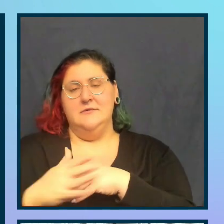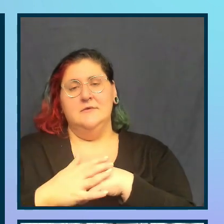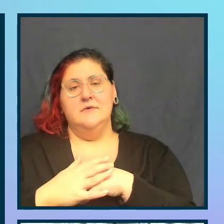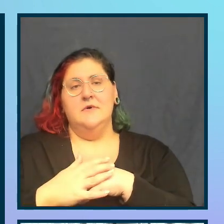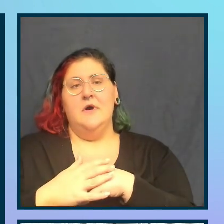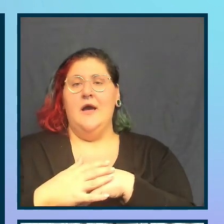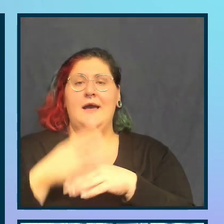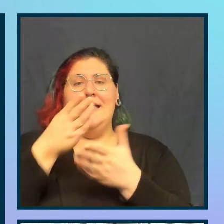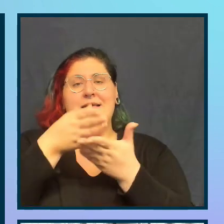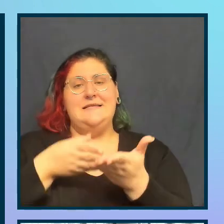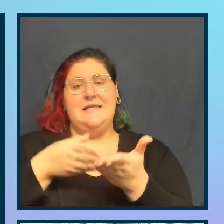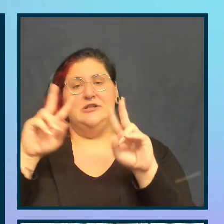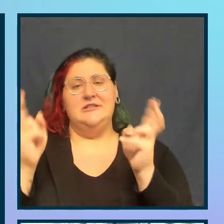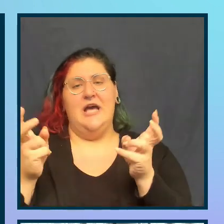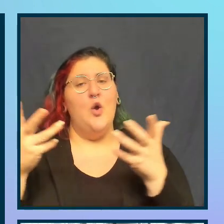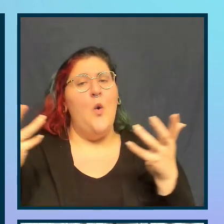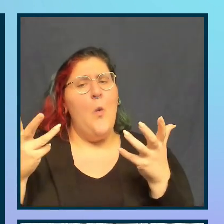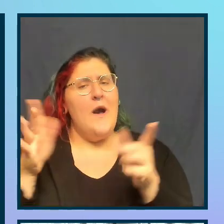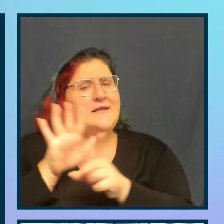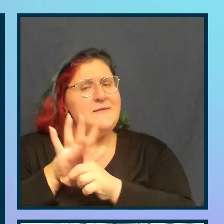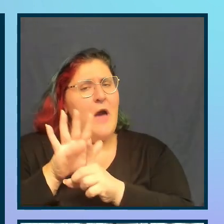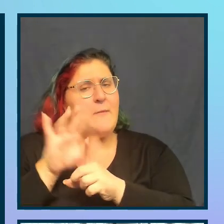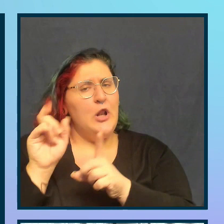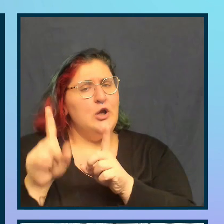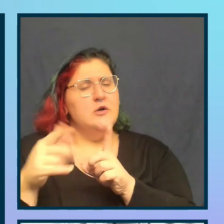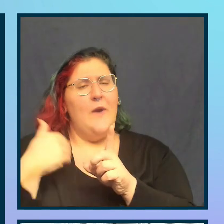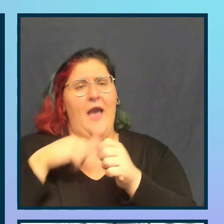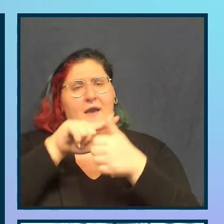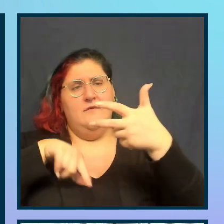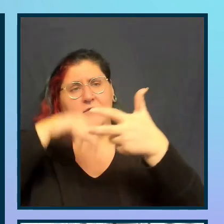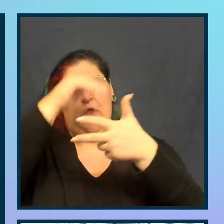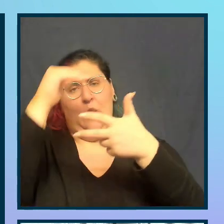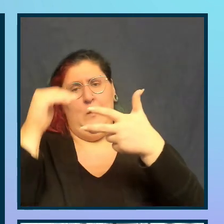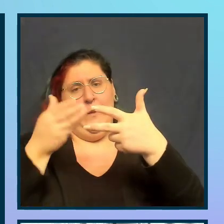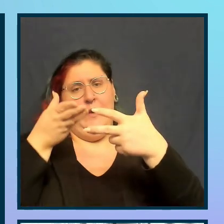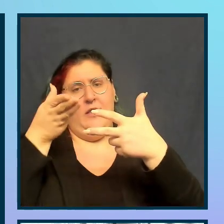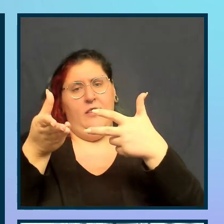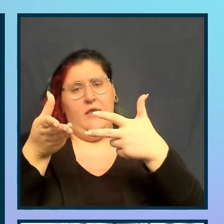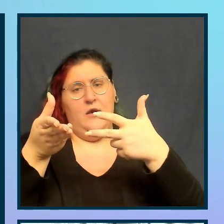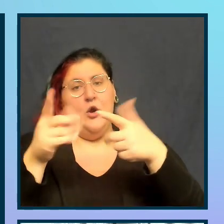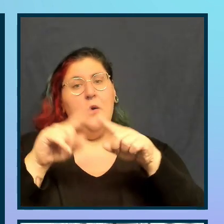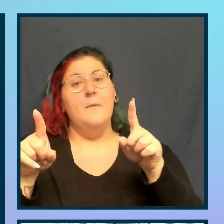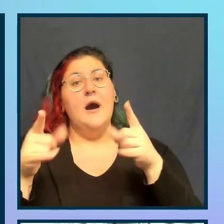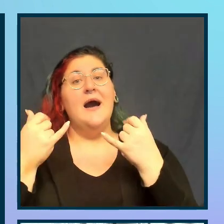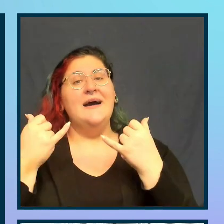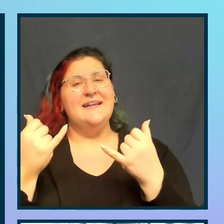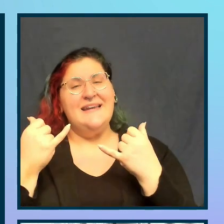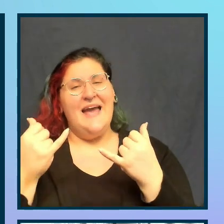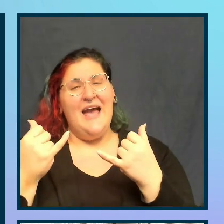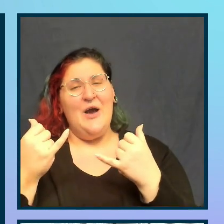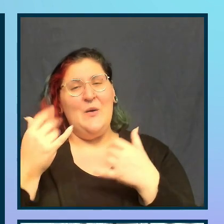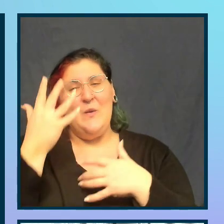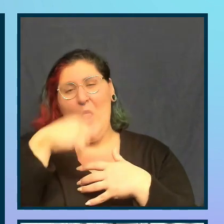have 3 elements there that is identified. But now it looks like something's missing. So I know that